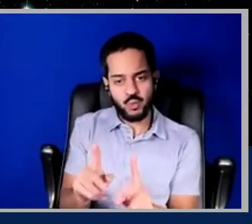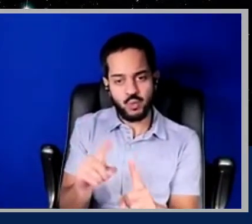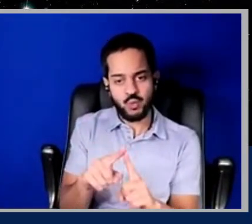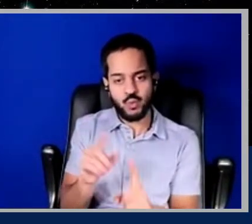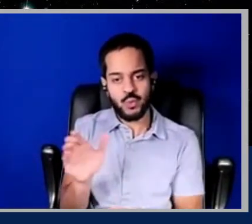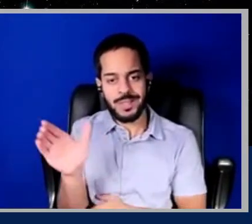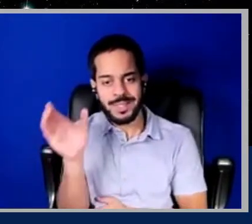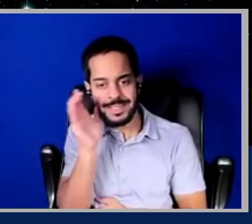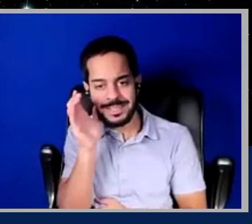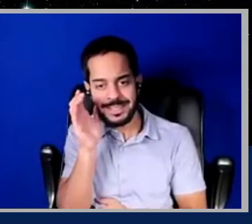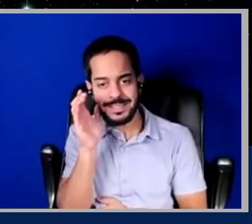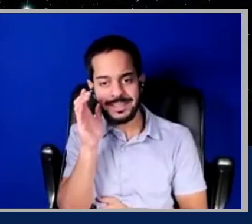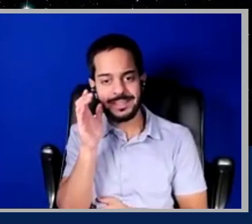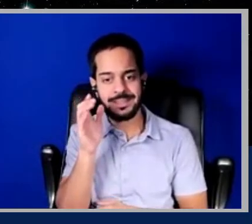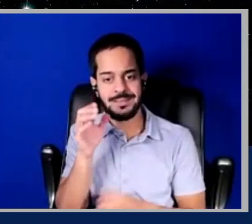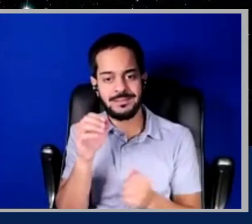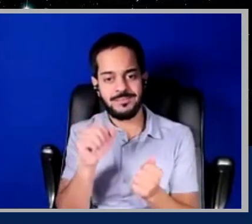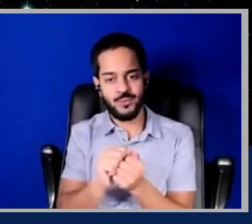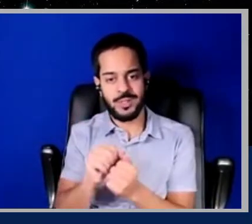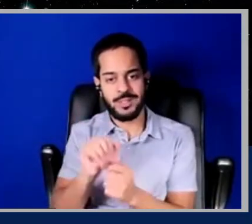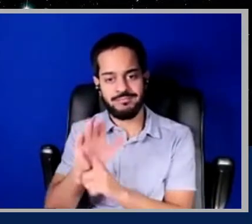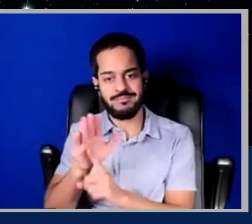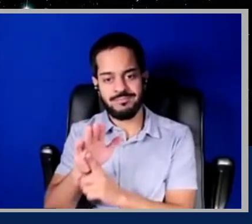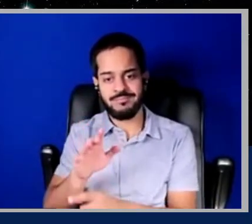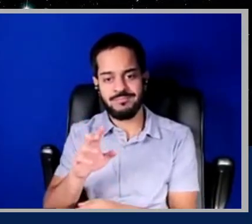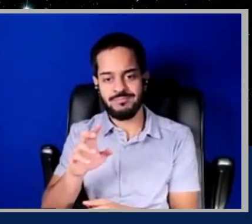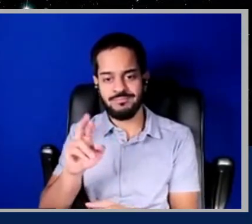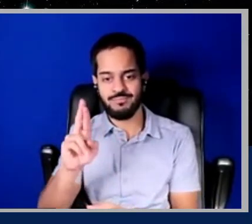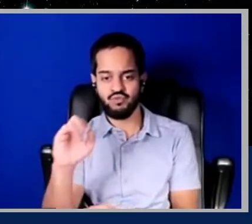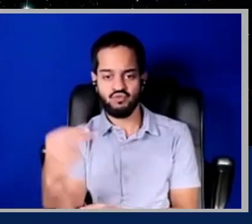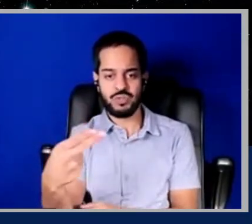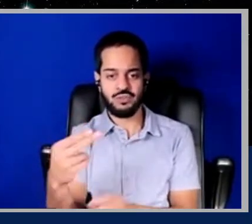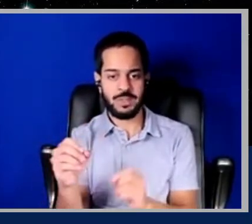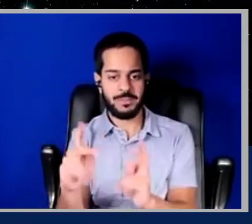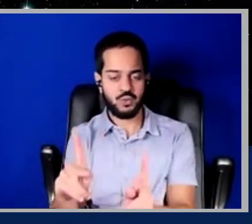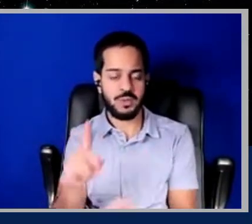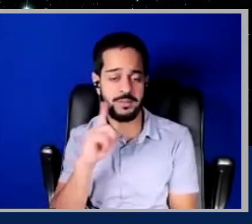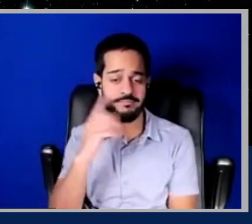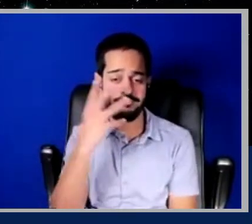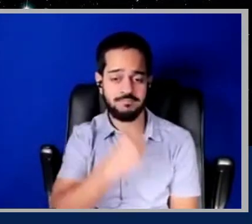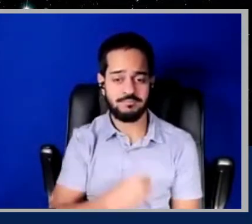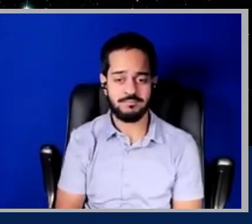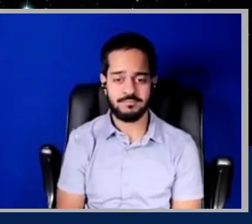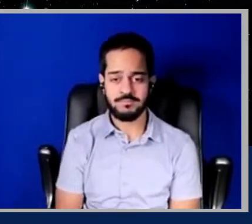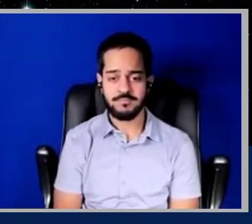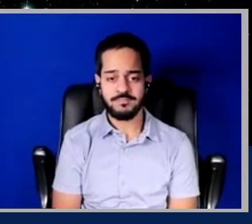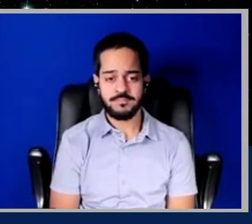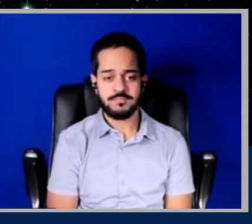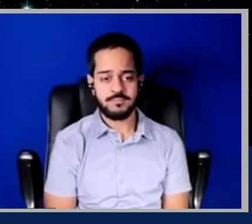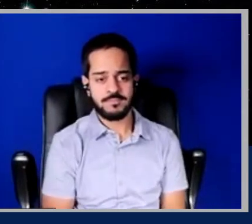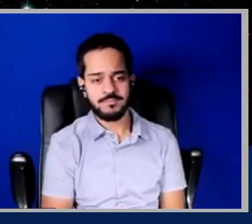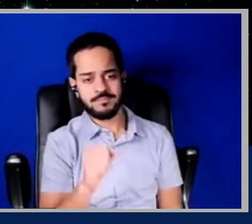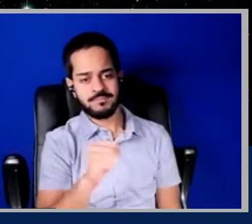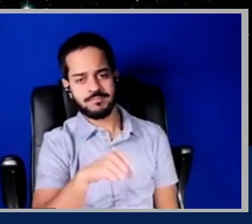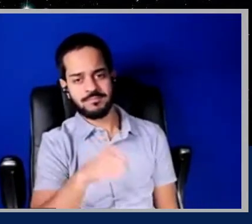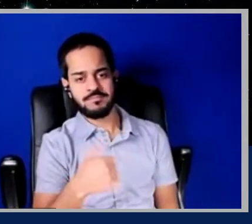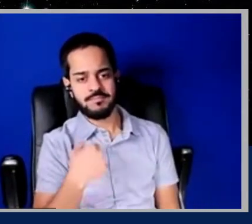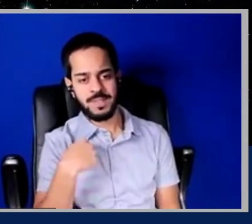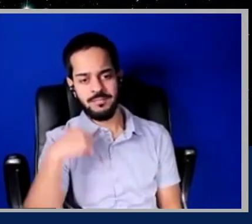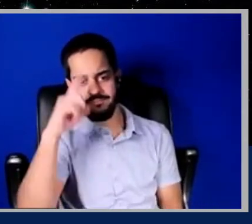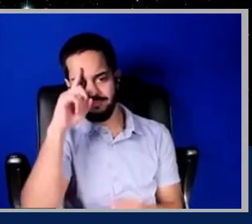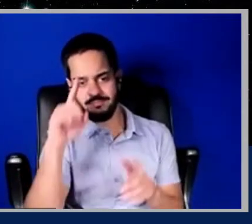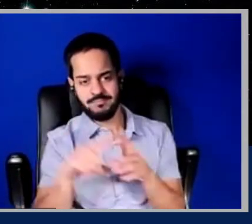sonifications in very true, rich ways like that is really lovely. Yeah, and it's almost making me think that a